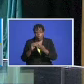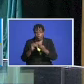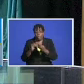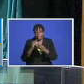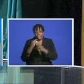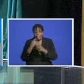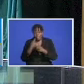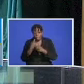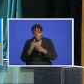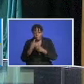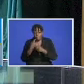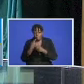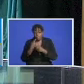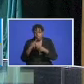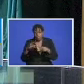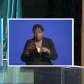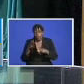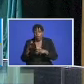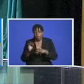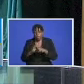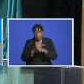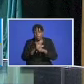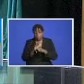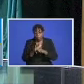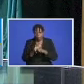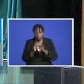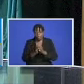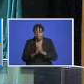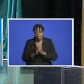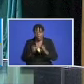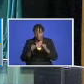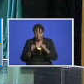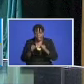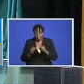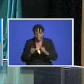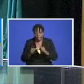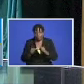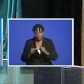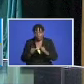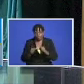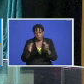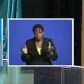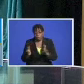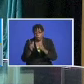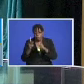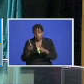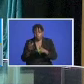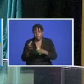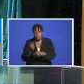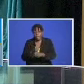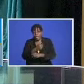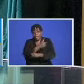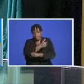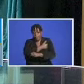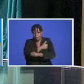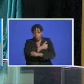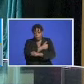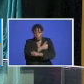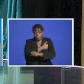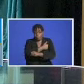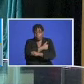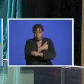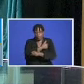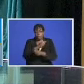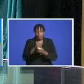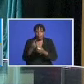COVID. Still, health officials continue to push the message of vaccinations, hoping to expand the local arsenal. The